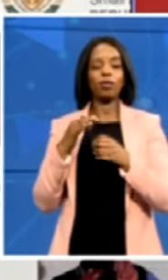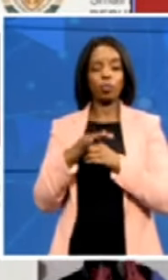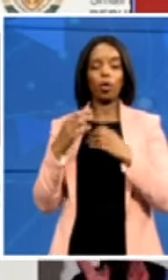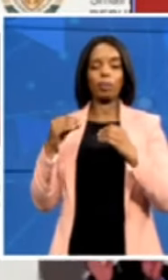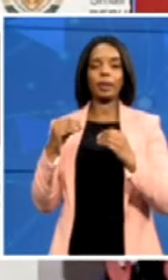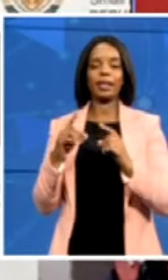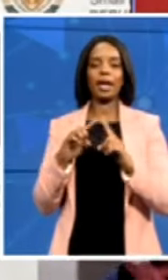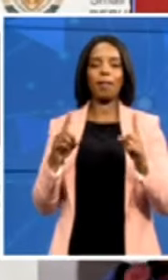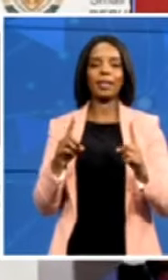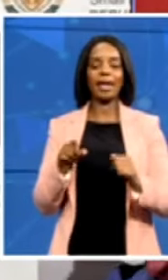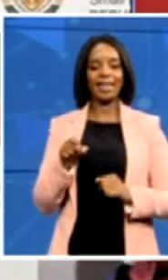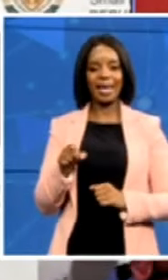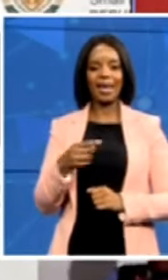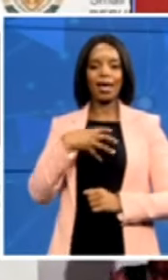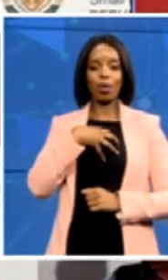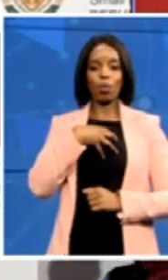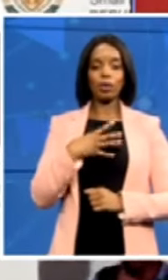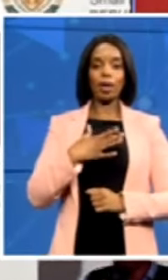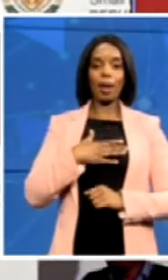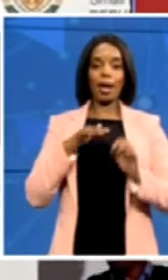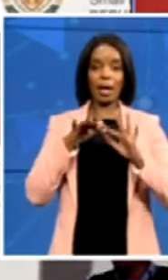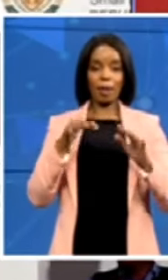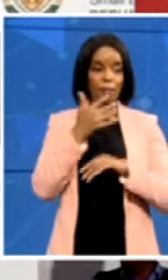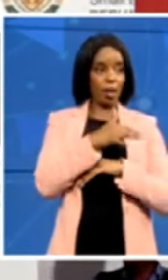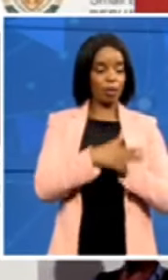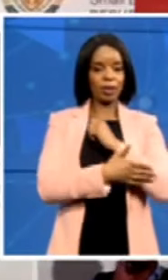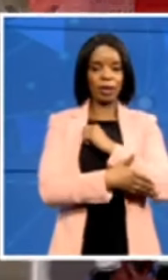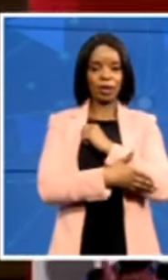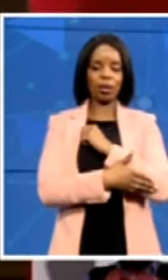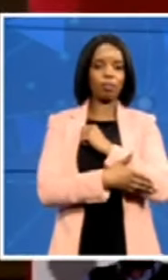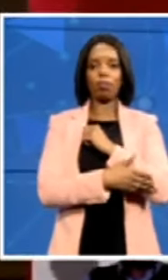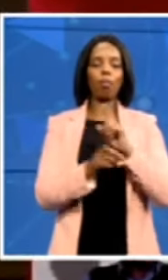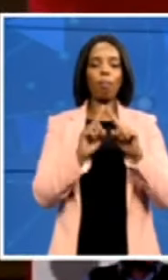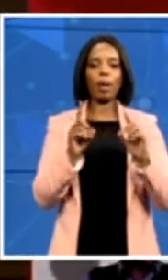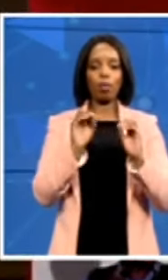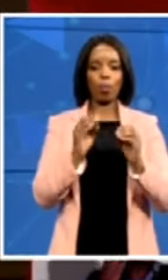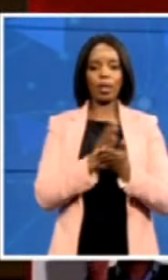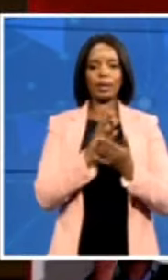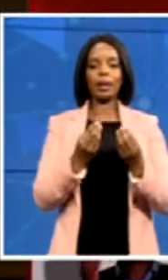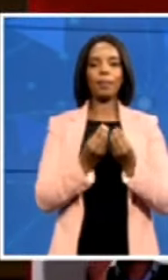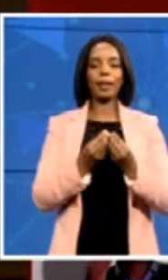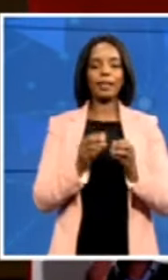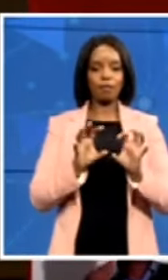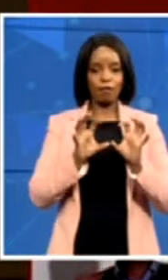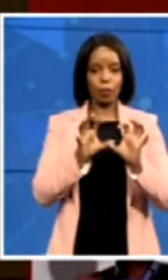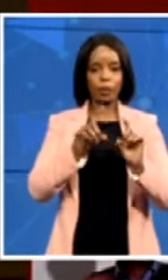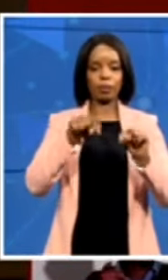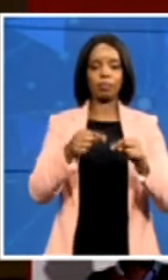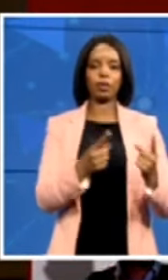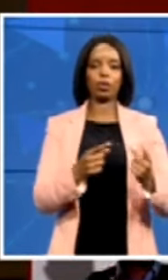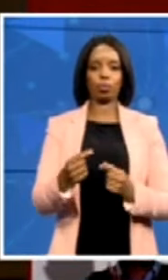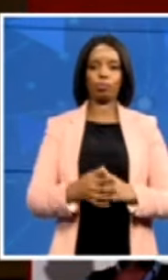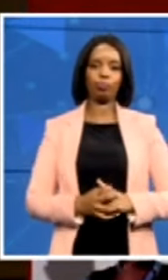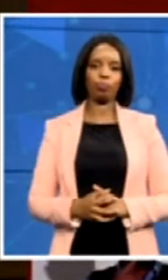there's Immigration Act that forces certain things that must be in place. Thank you, Minister. Minister, you mentioned the 9